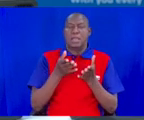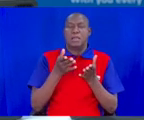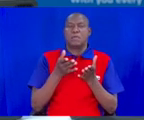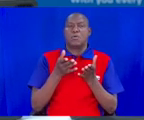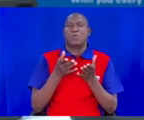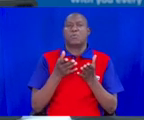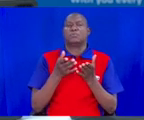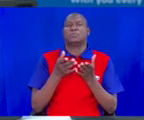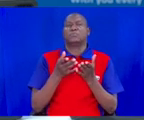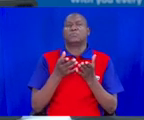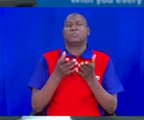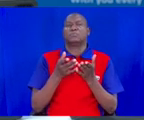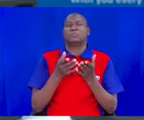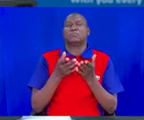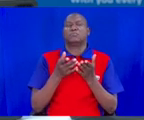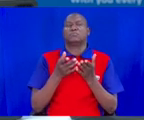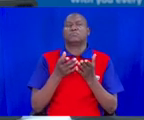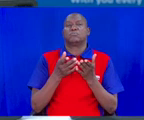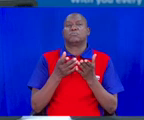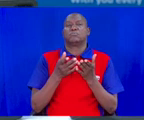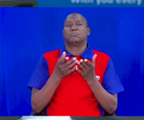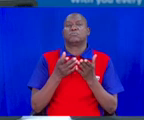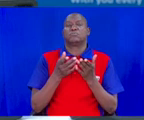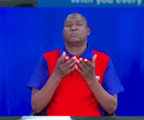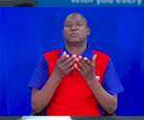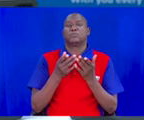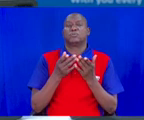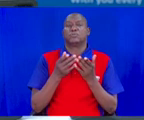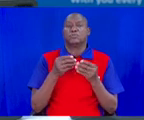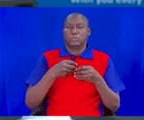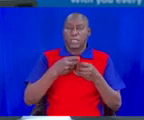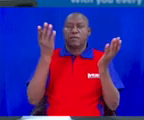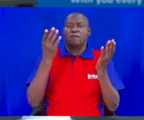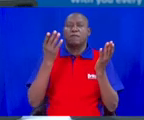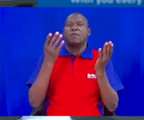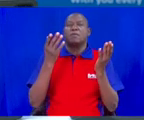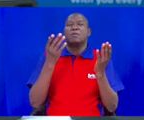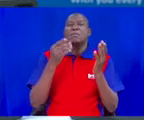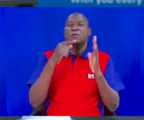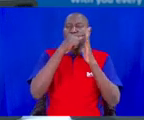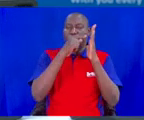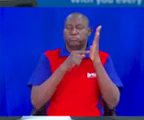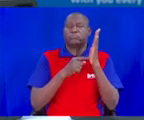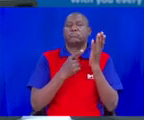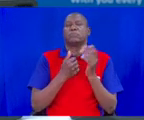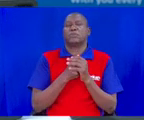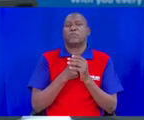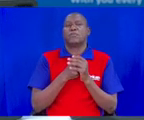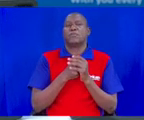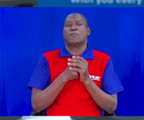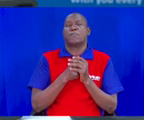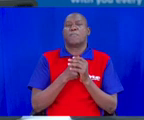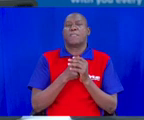resolution of the meeting and ask unit holders to vote. And the resolution, unit holders,